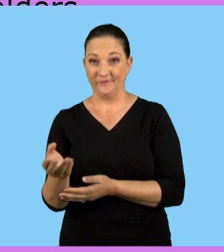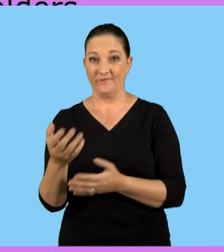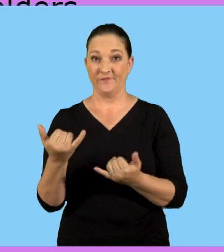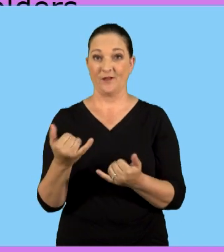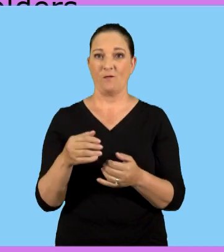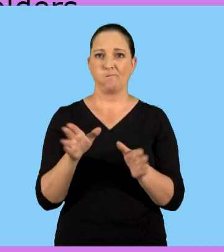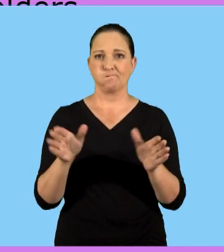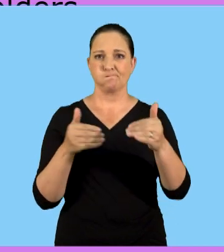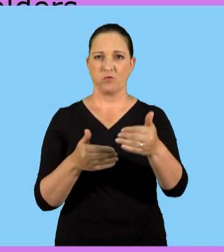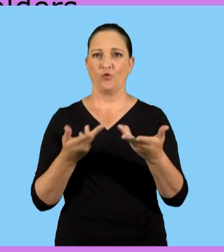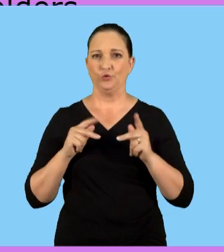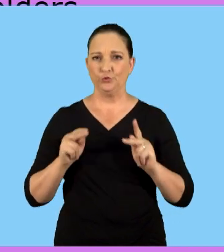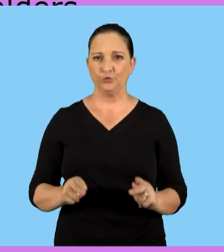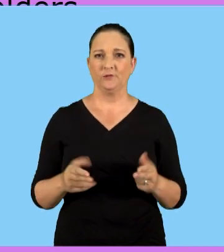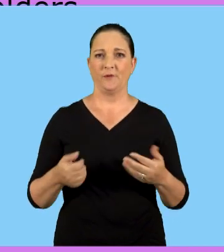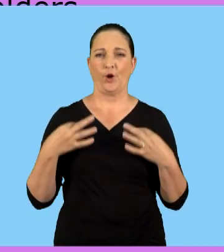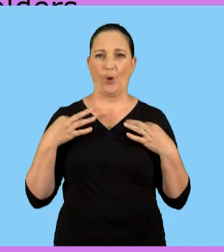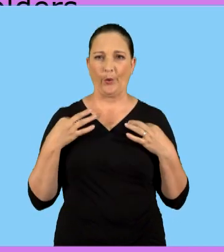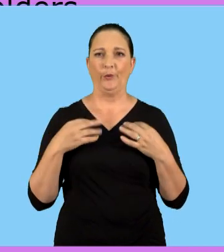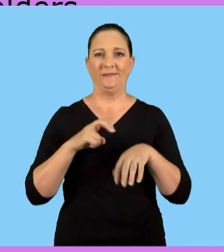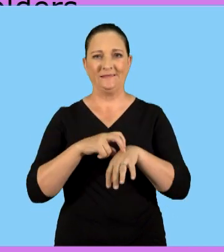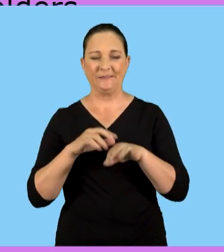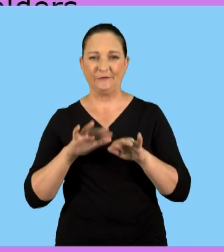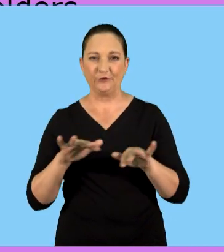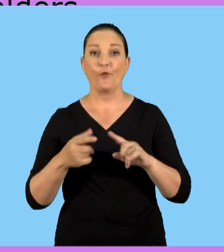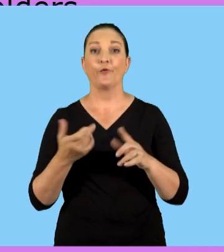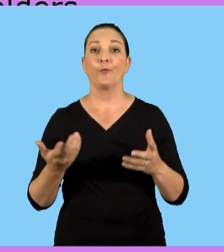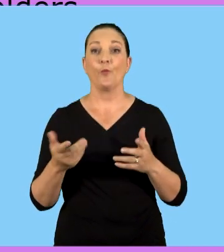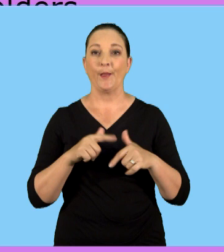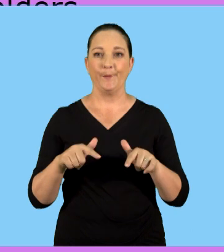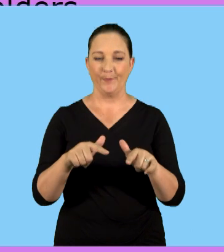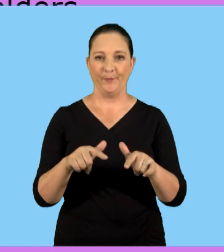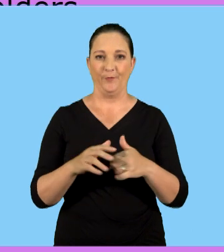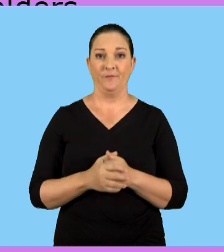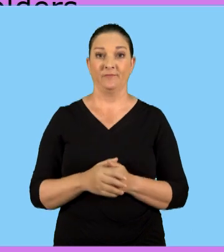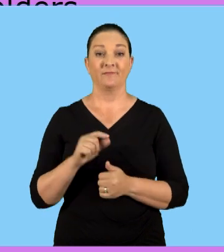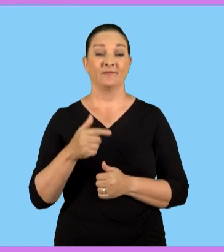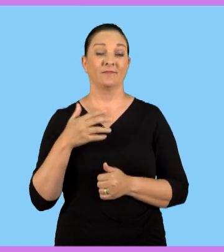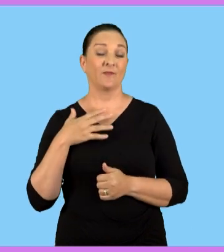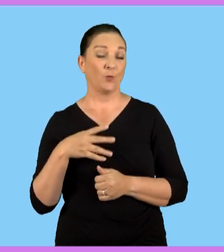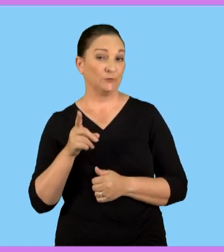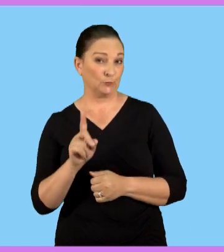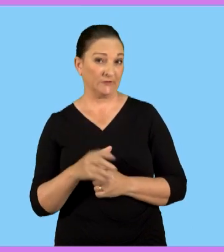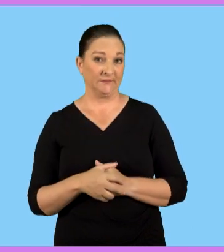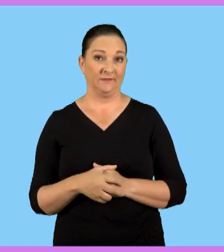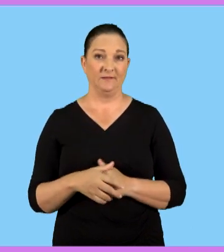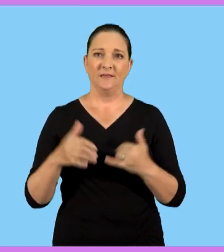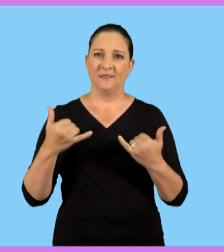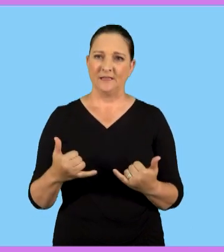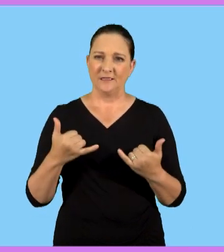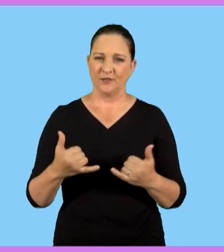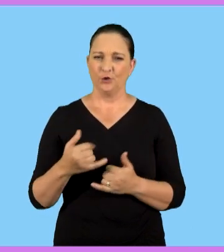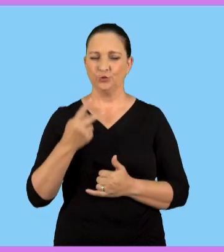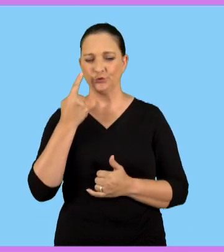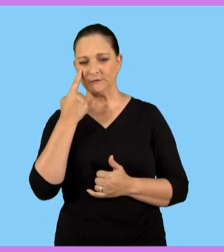Foundation presents a financial report to all its stakeholders. That's a statement. Let's look at what they want from us.